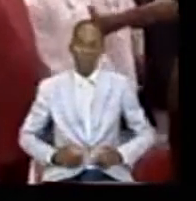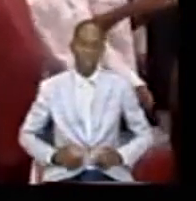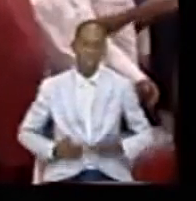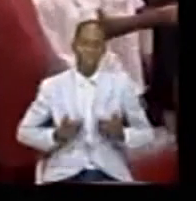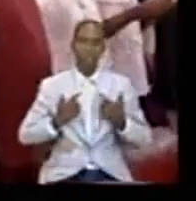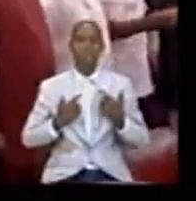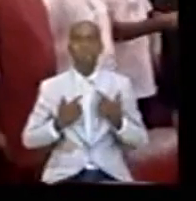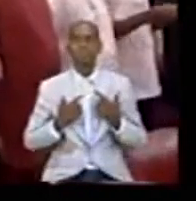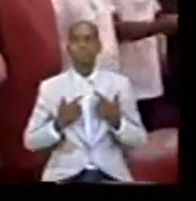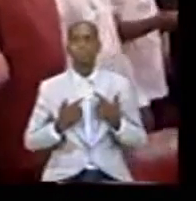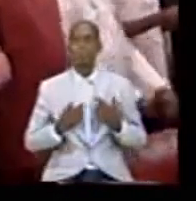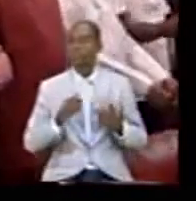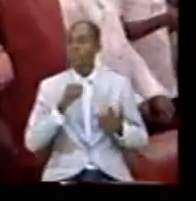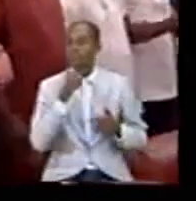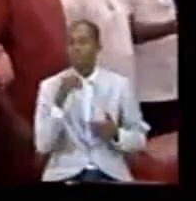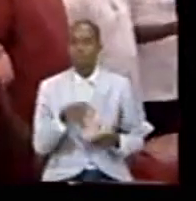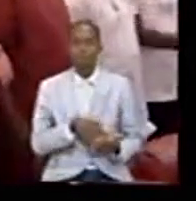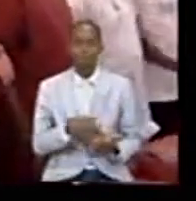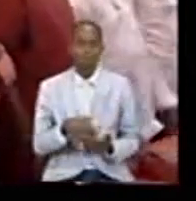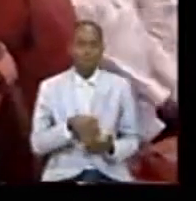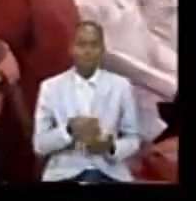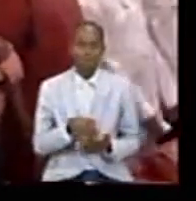Alive, not weary.